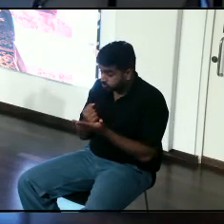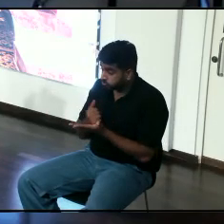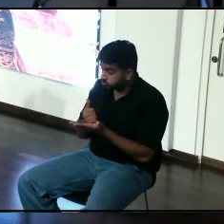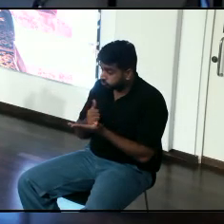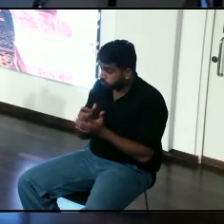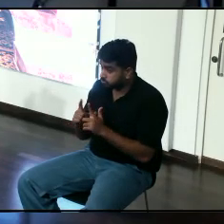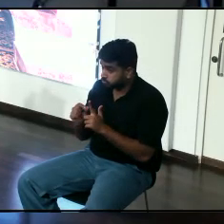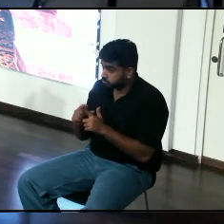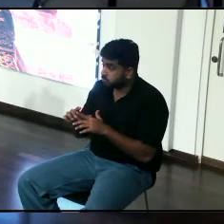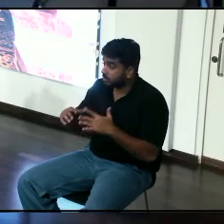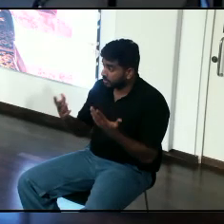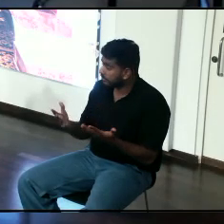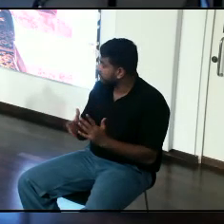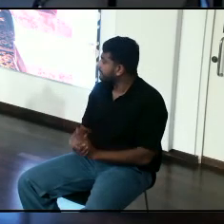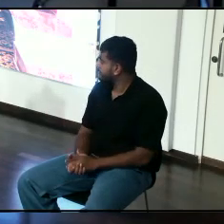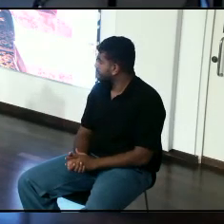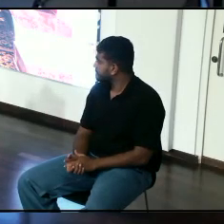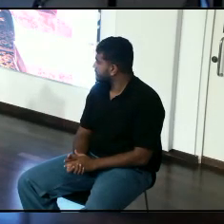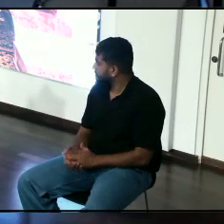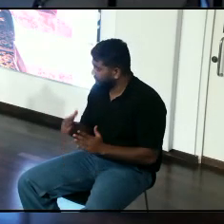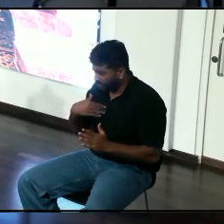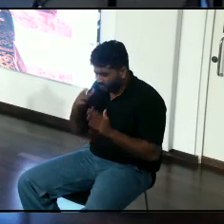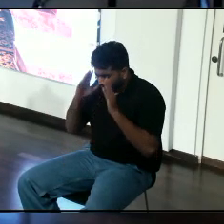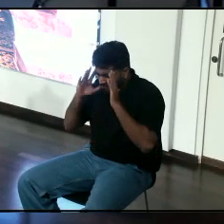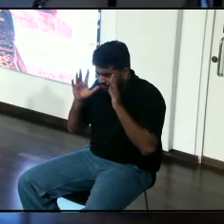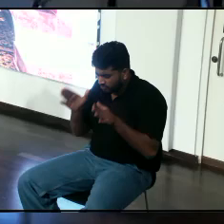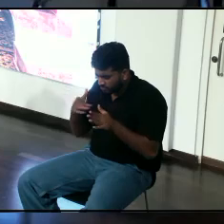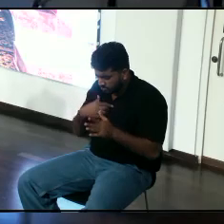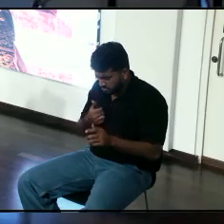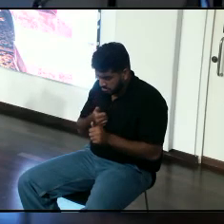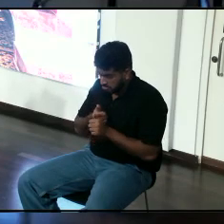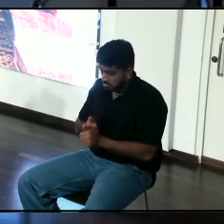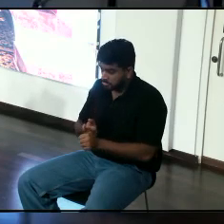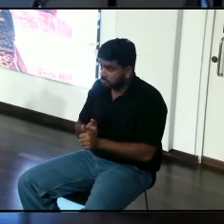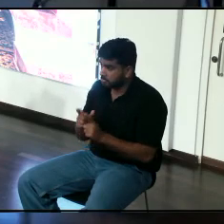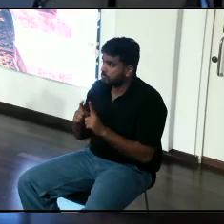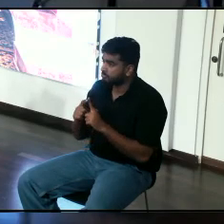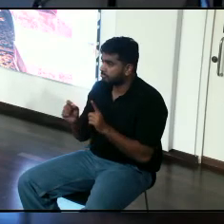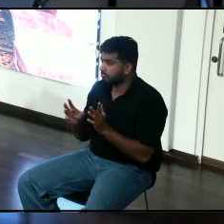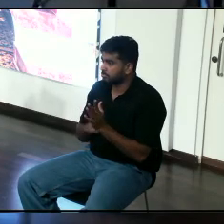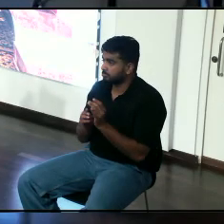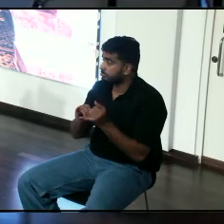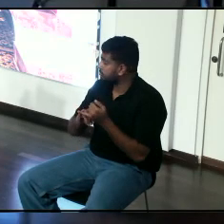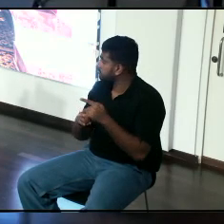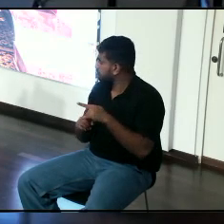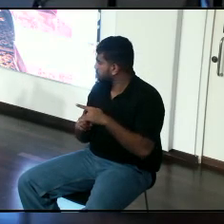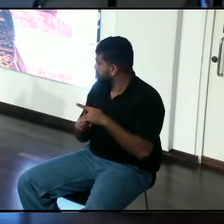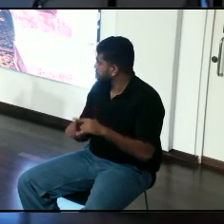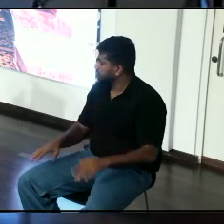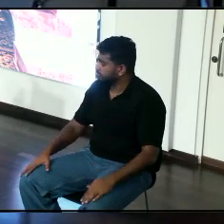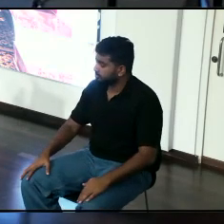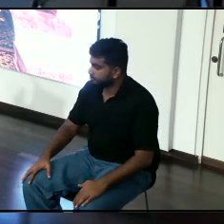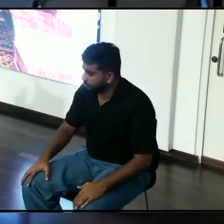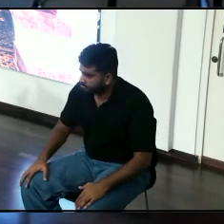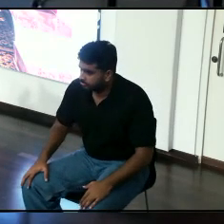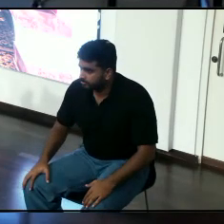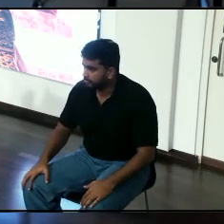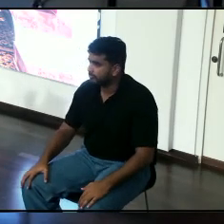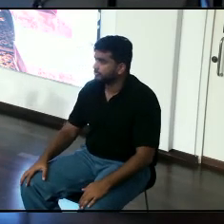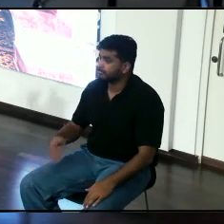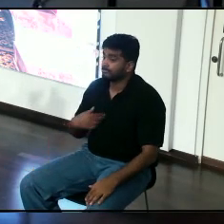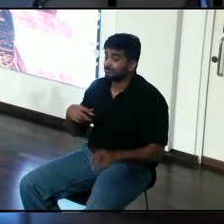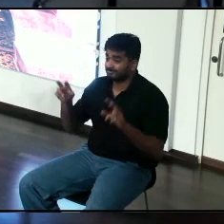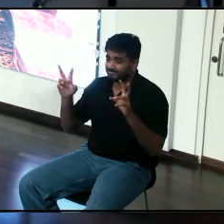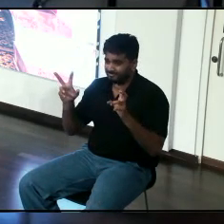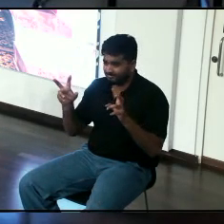very difficult, and you have to be really focused and committed. So that's my take on context of